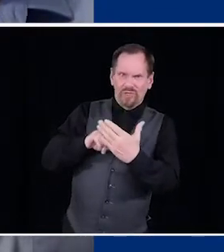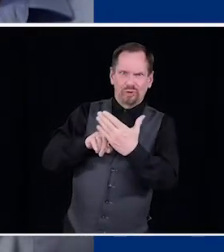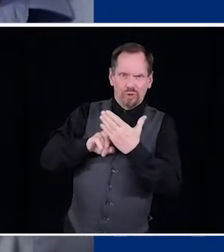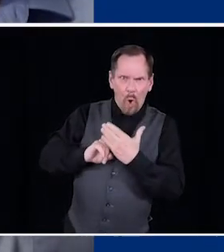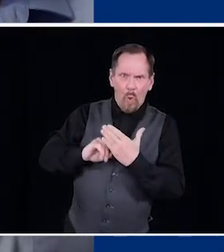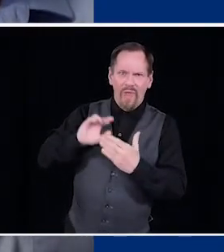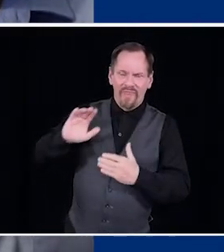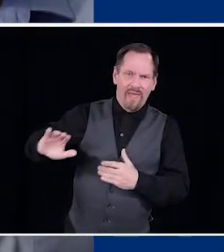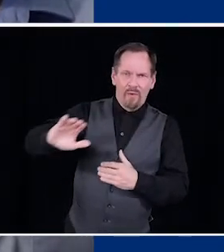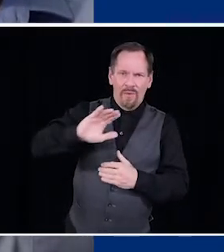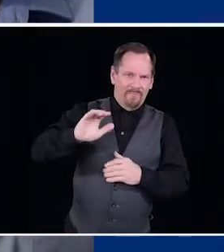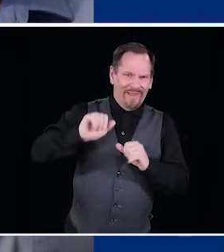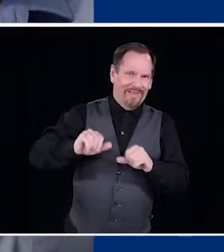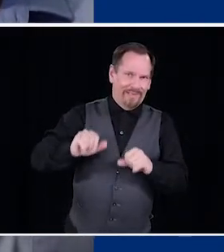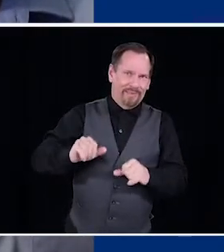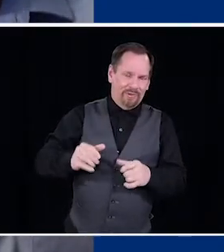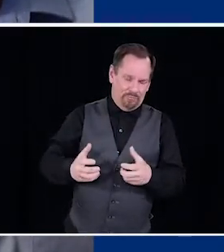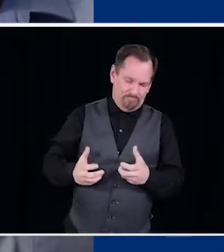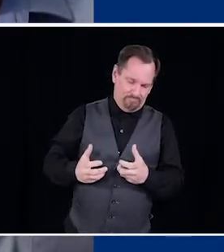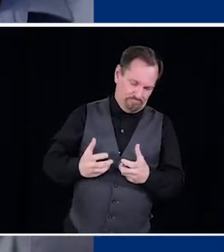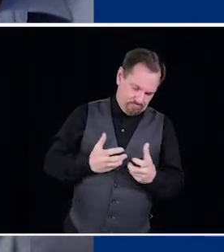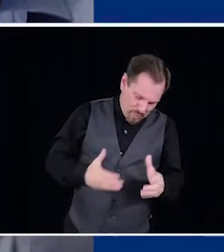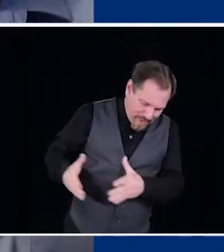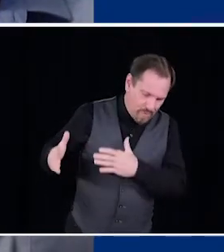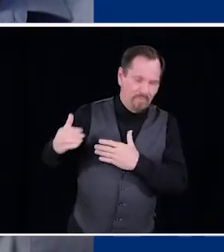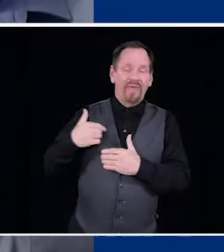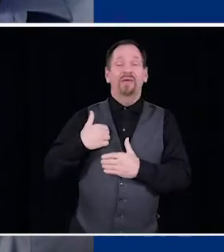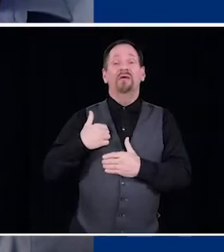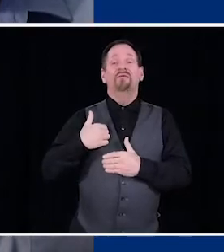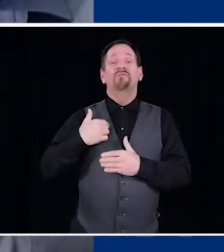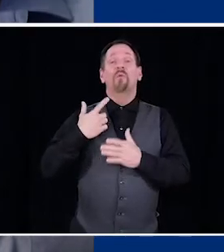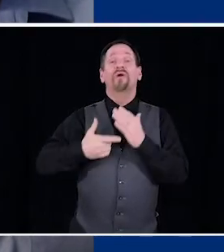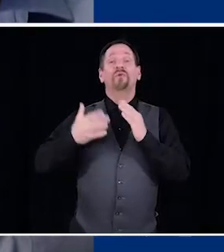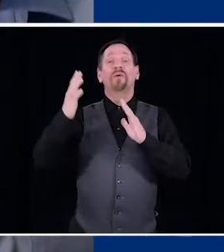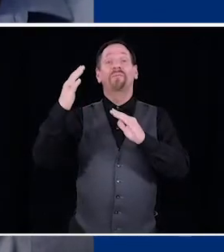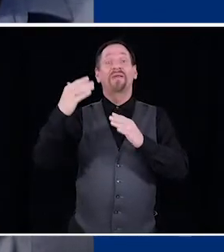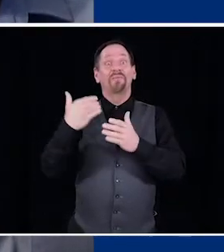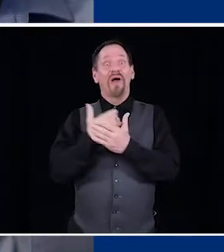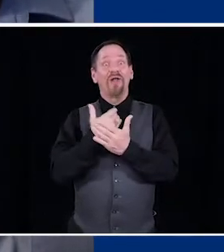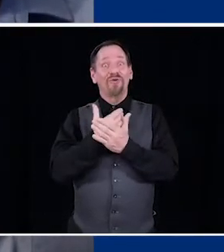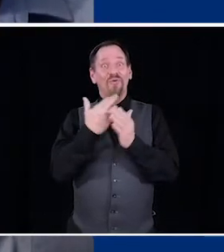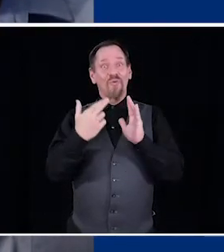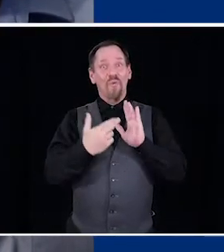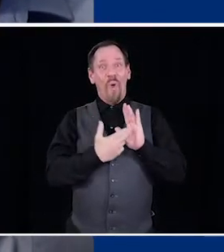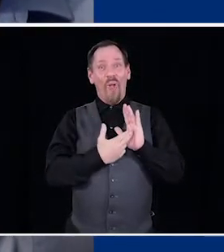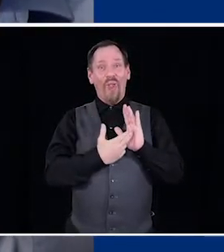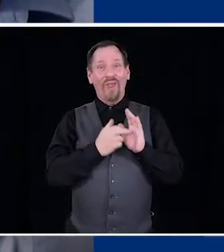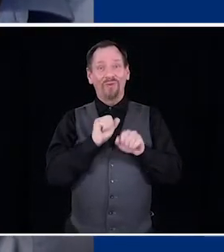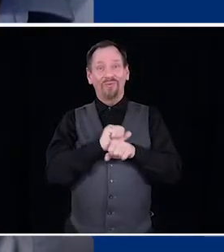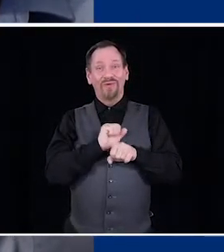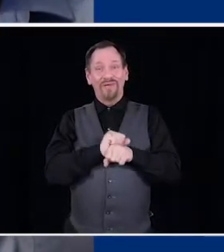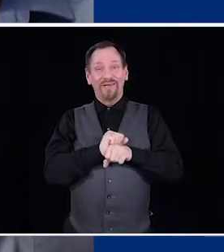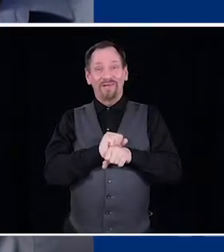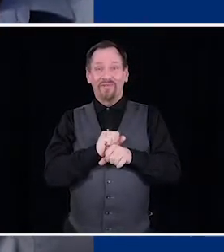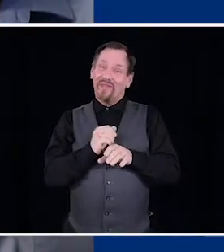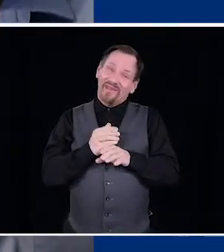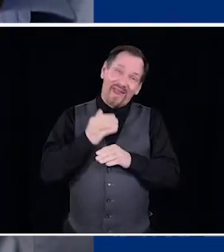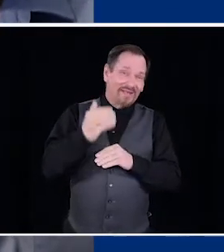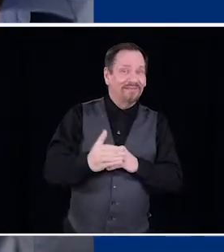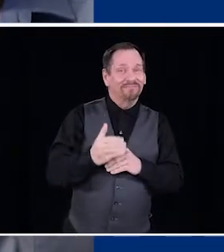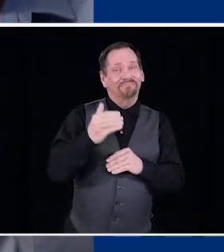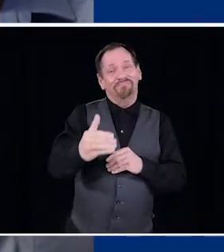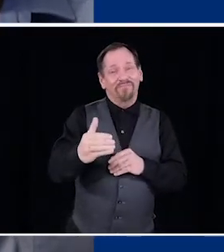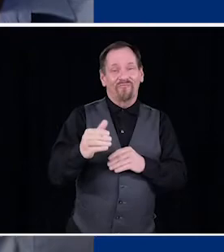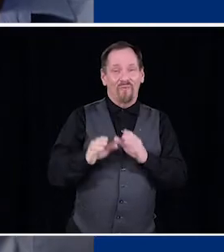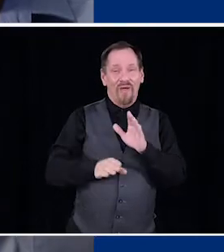really demonstrated their ability to prepare me for what to expect in my new role, continuing into the next